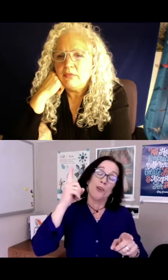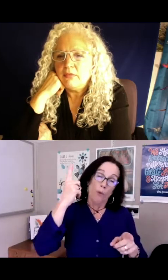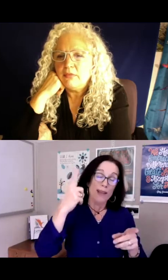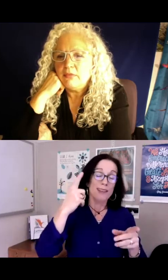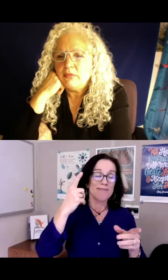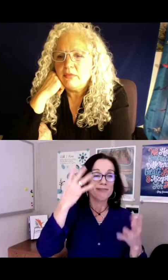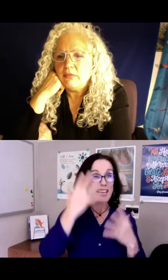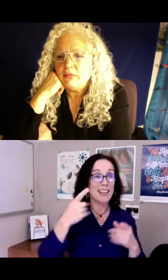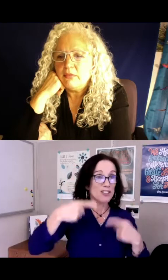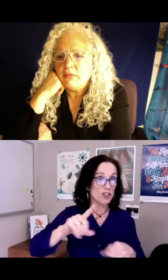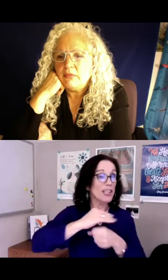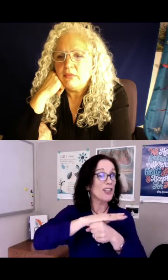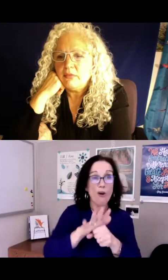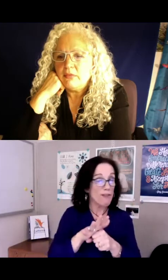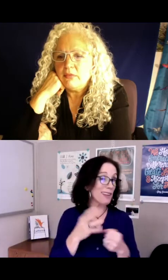fits.